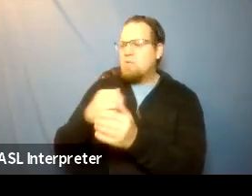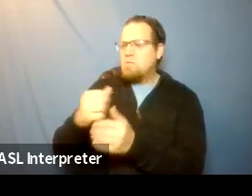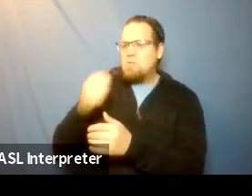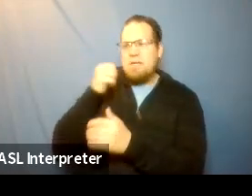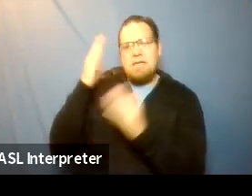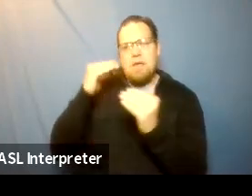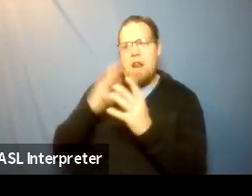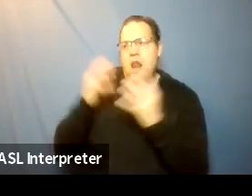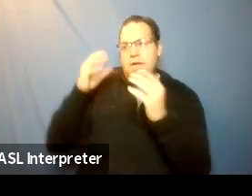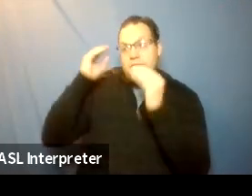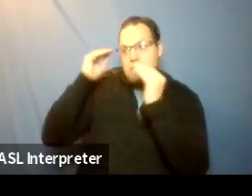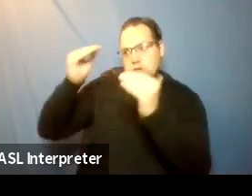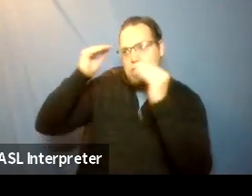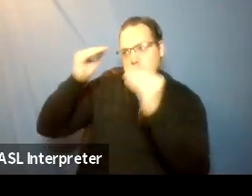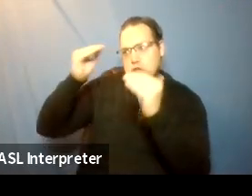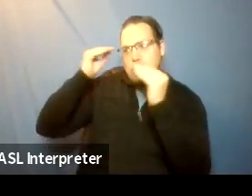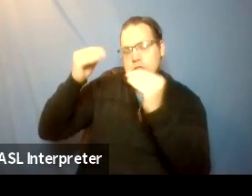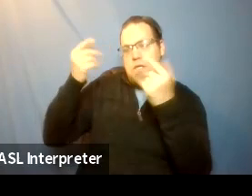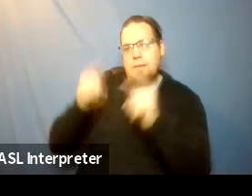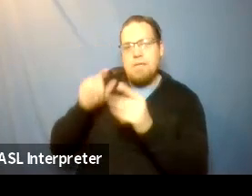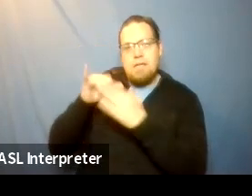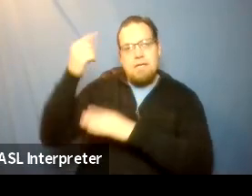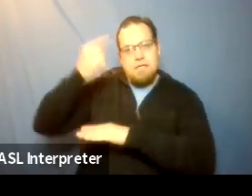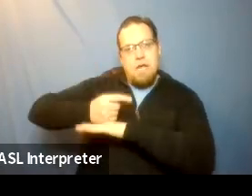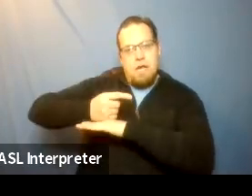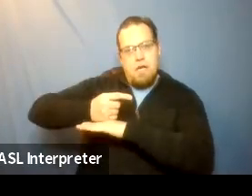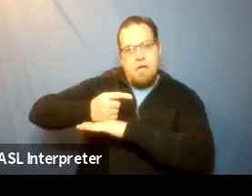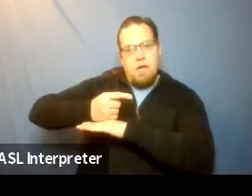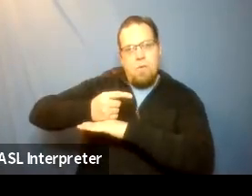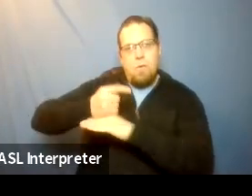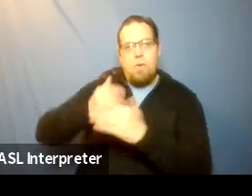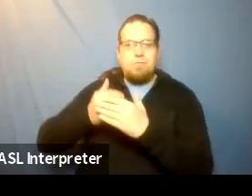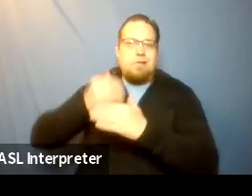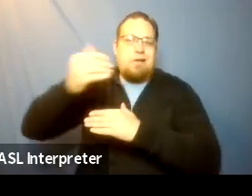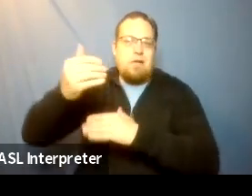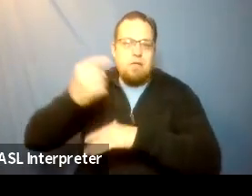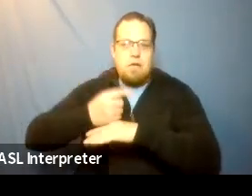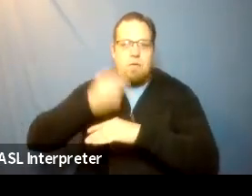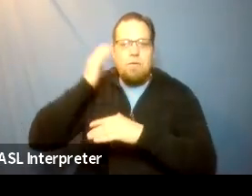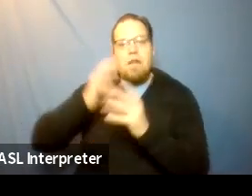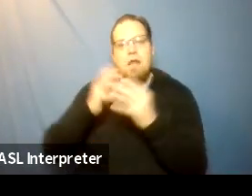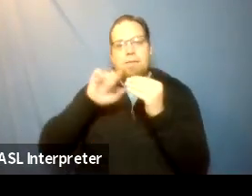instruction going on that day or even the next day. I think it's going to be a lot about